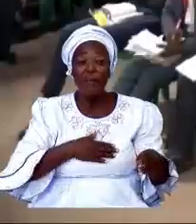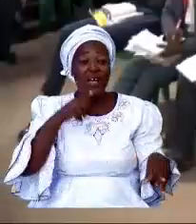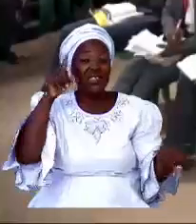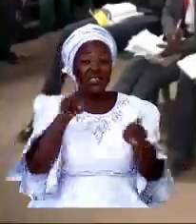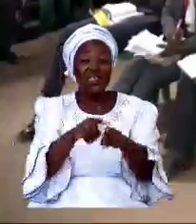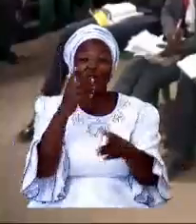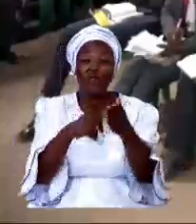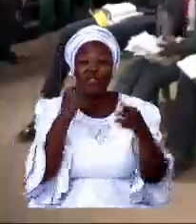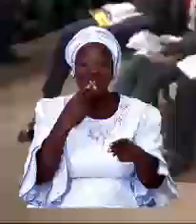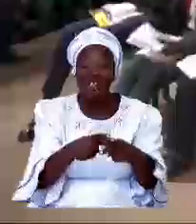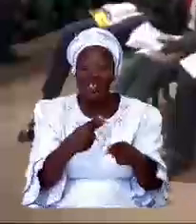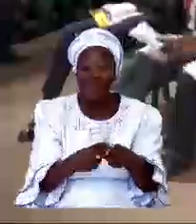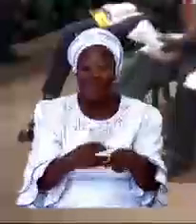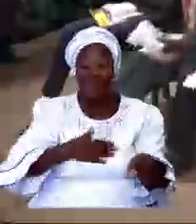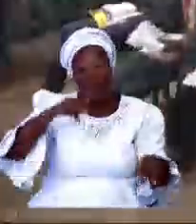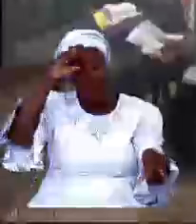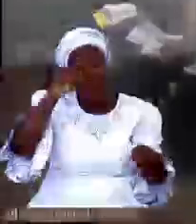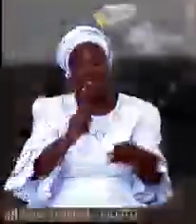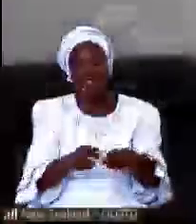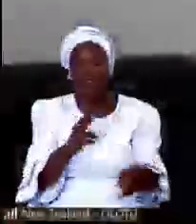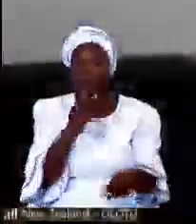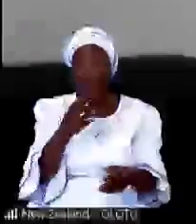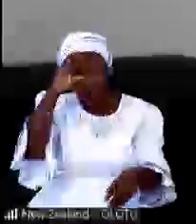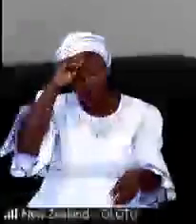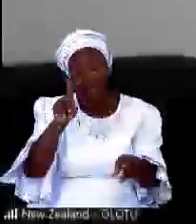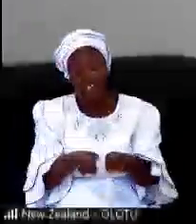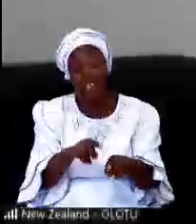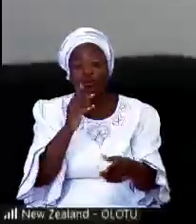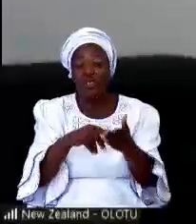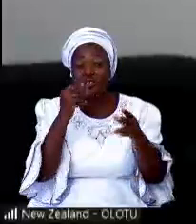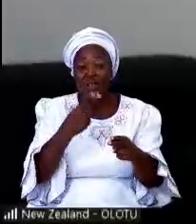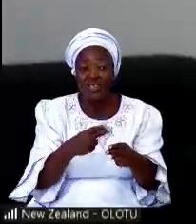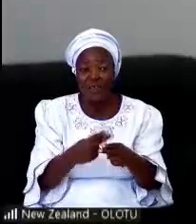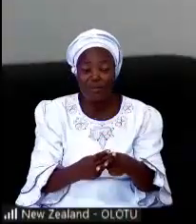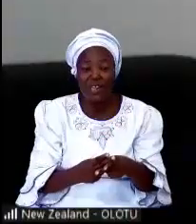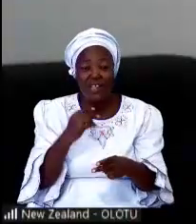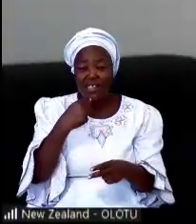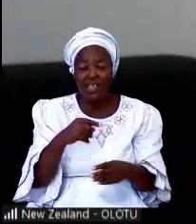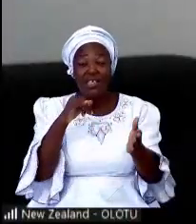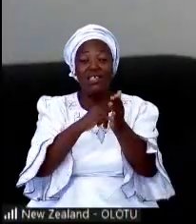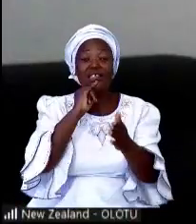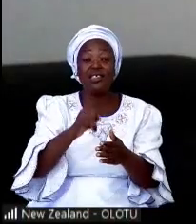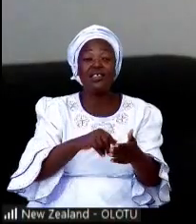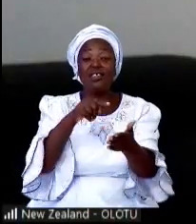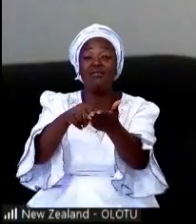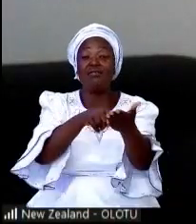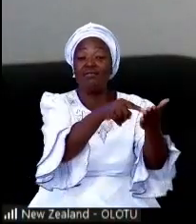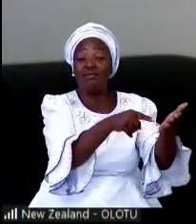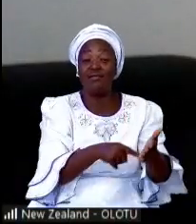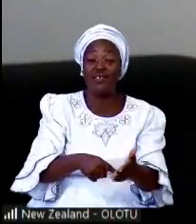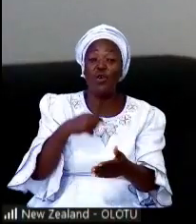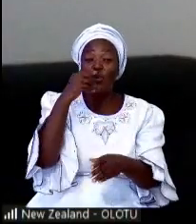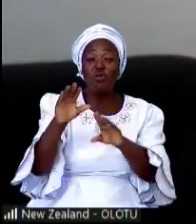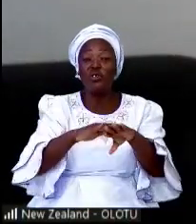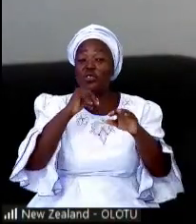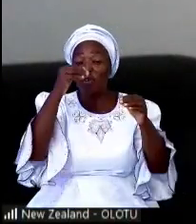Brother there, what's your name? They say, it's pastor so-and-so, it's brother so-and-so,